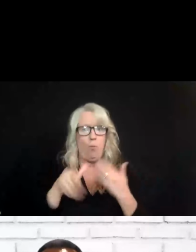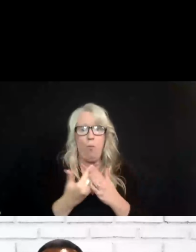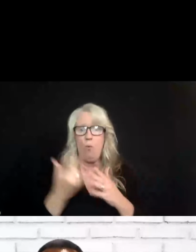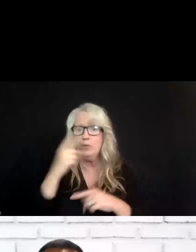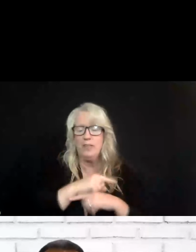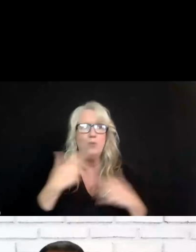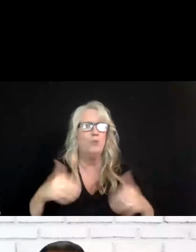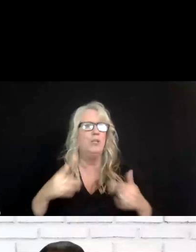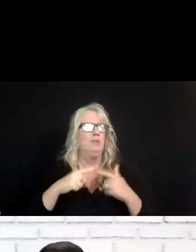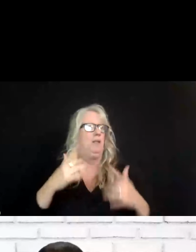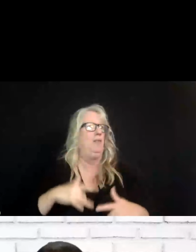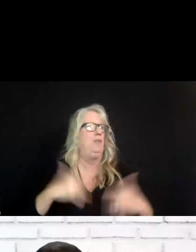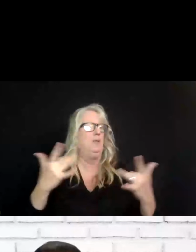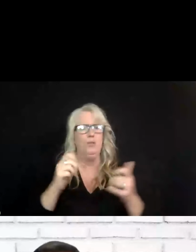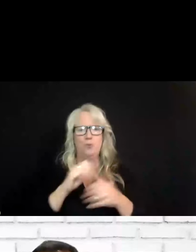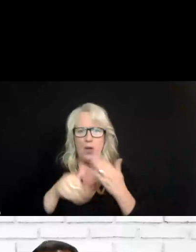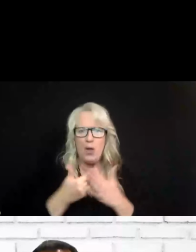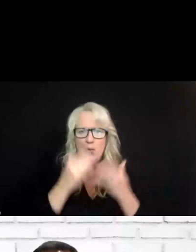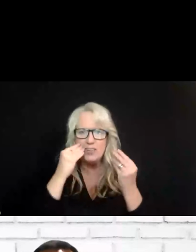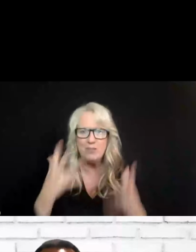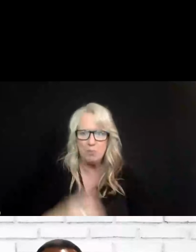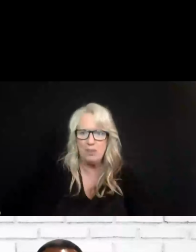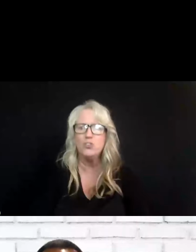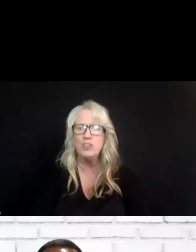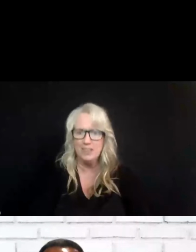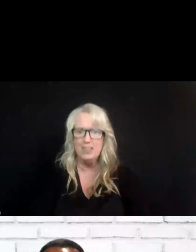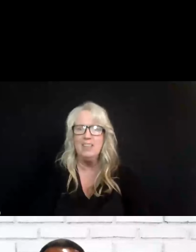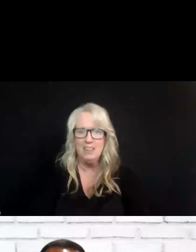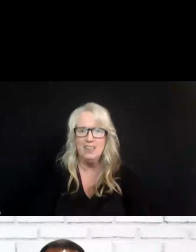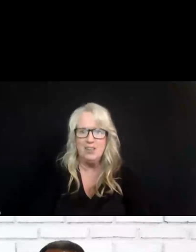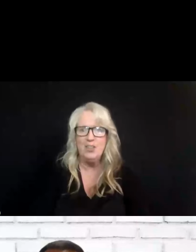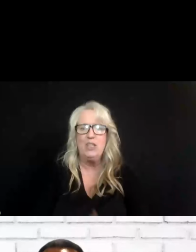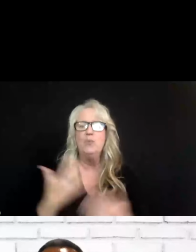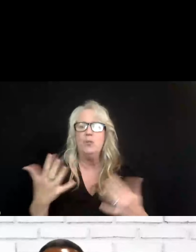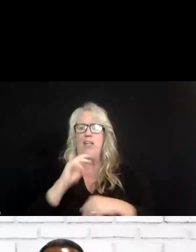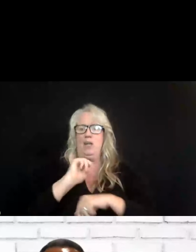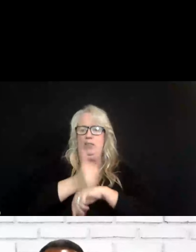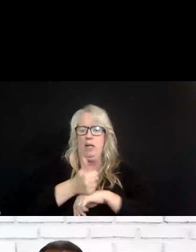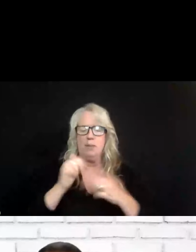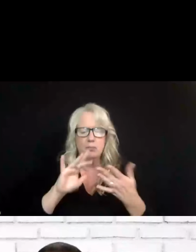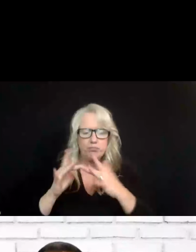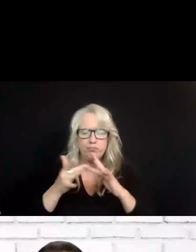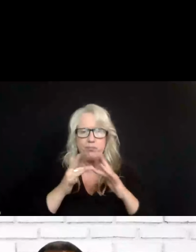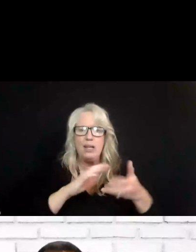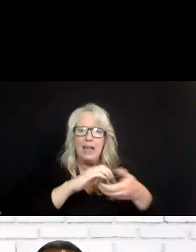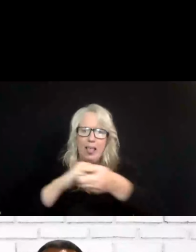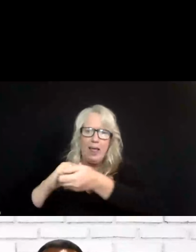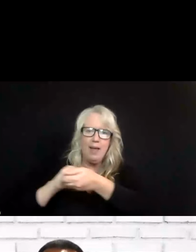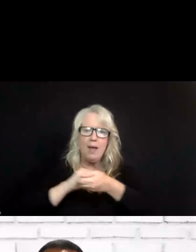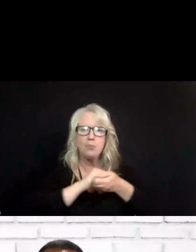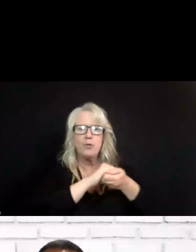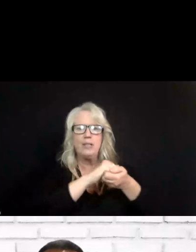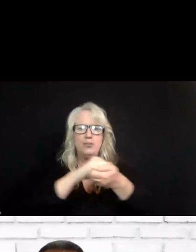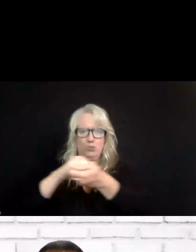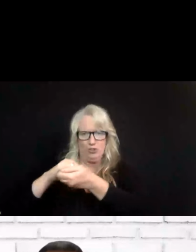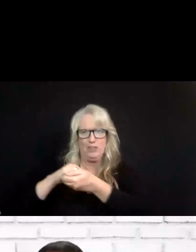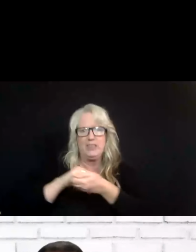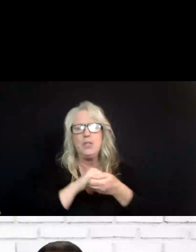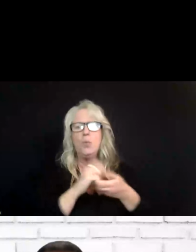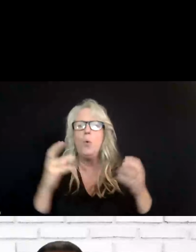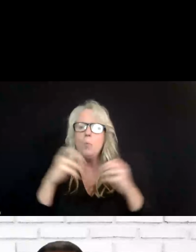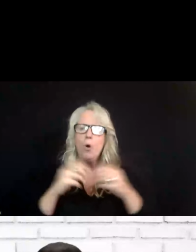thrilled with the information, is that we are now establishing a network of collaboration that is going to start getting people